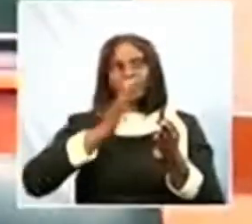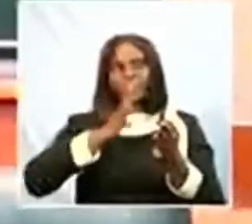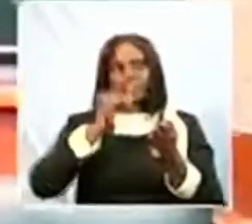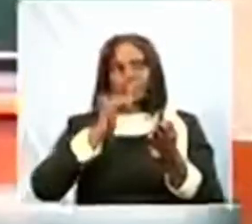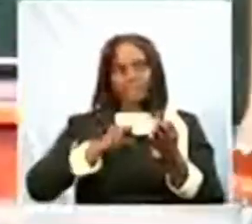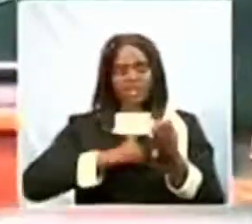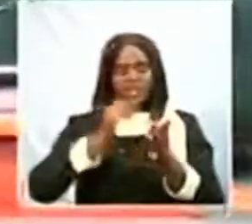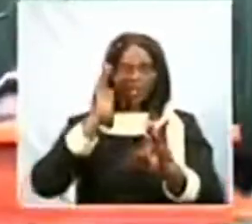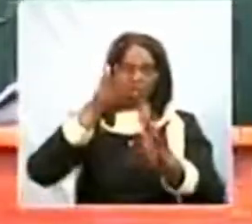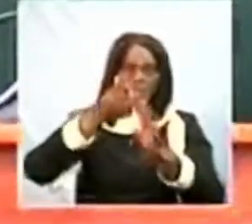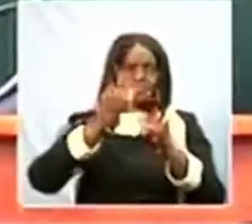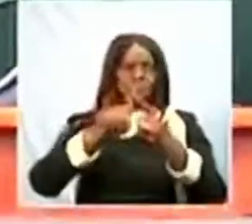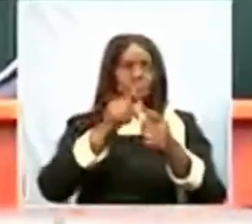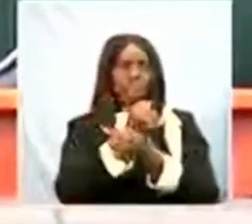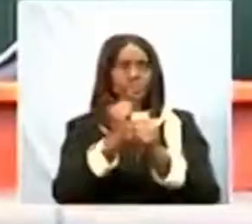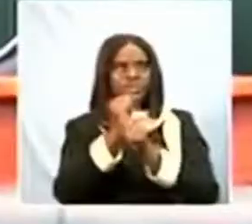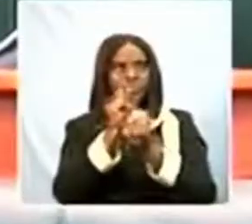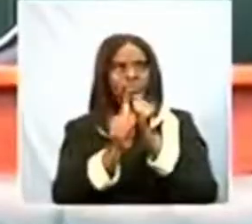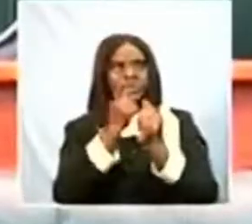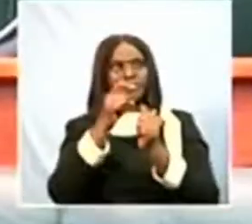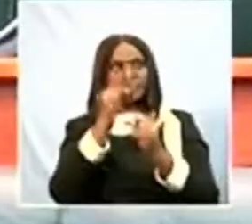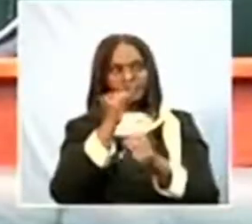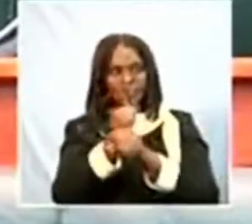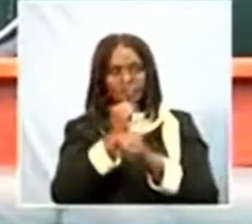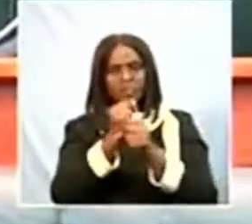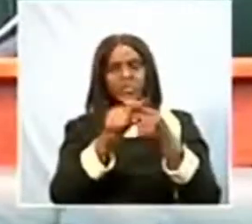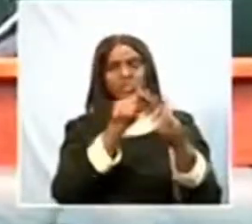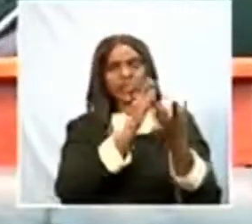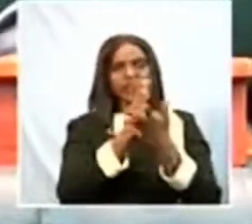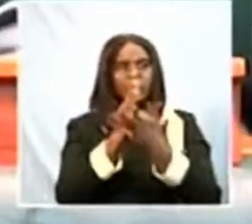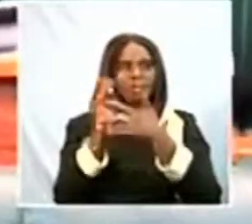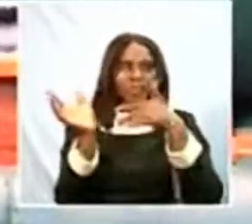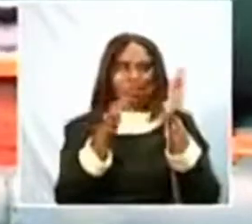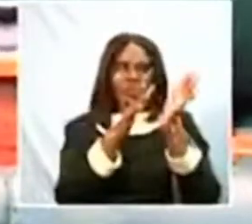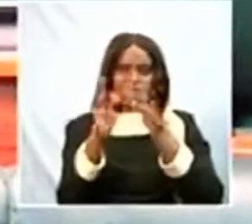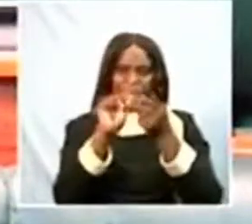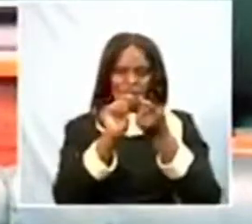go straight to the solution that must be done in order to prevent climate change in our